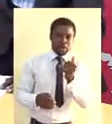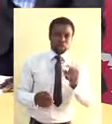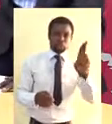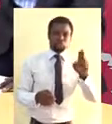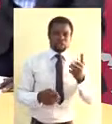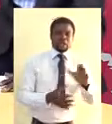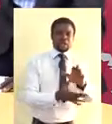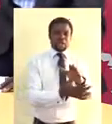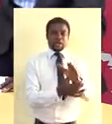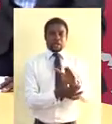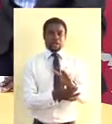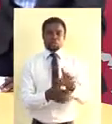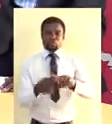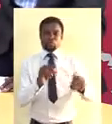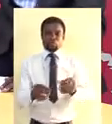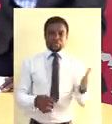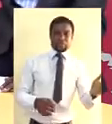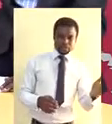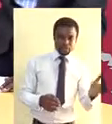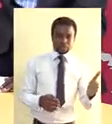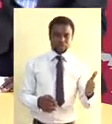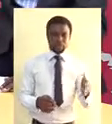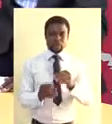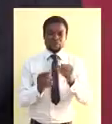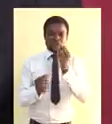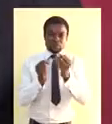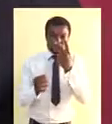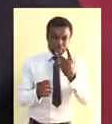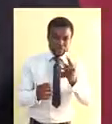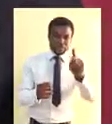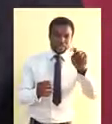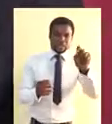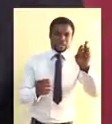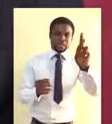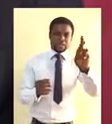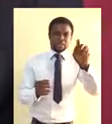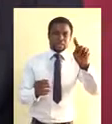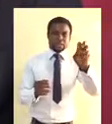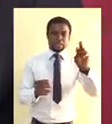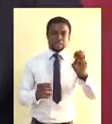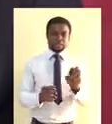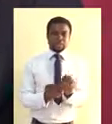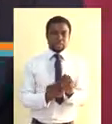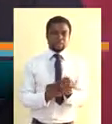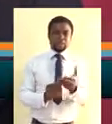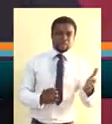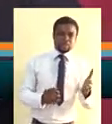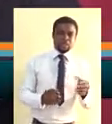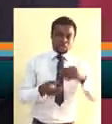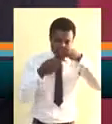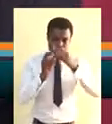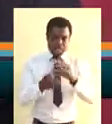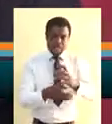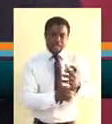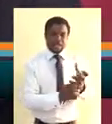at the entire conversation around the stream it's an hands-on experience where students create things. So they make things with